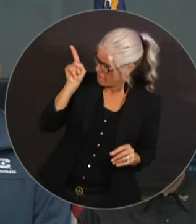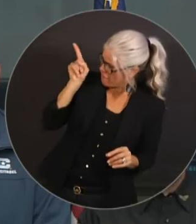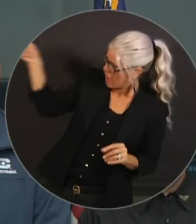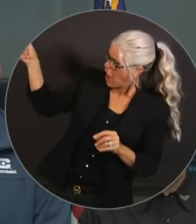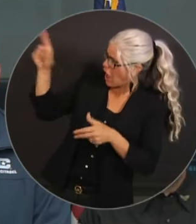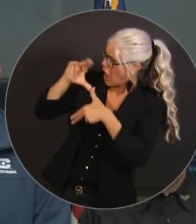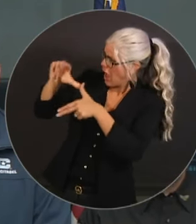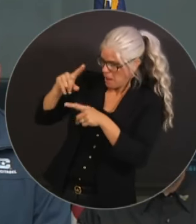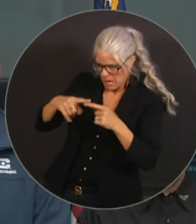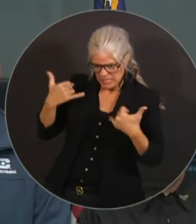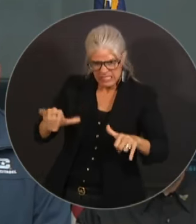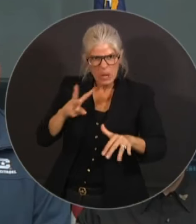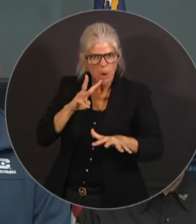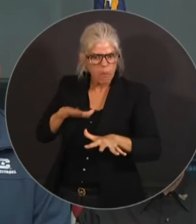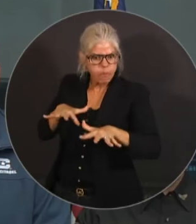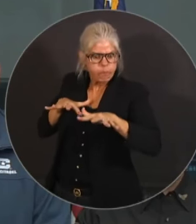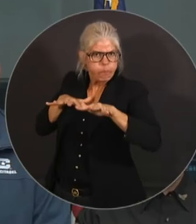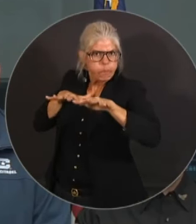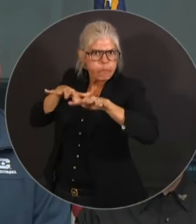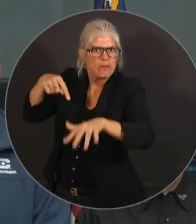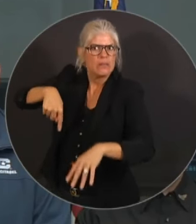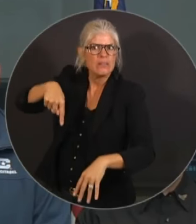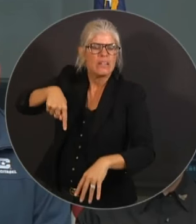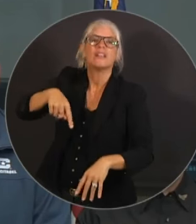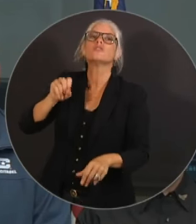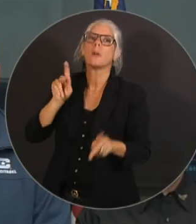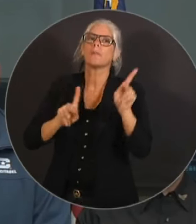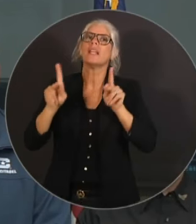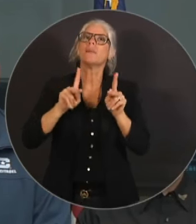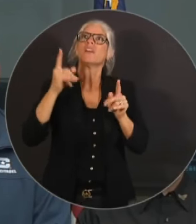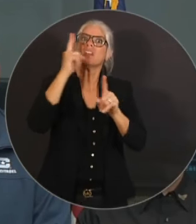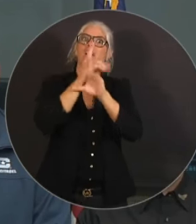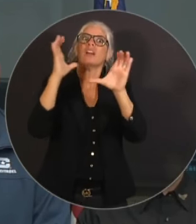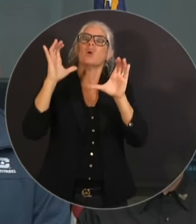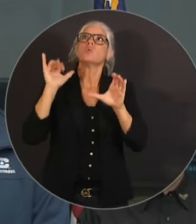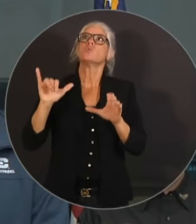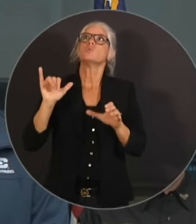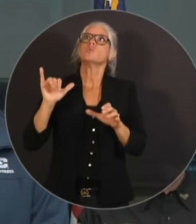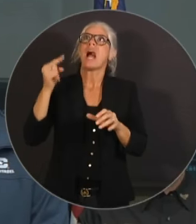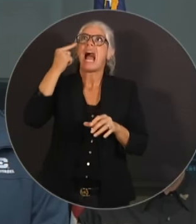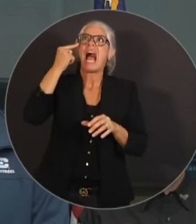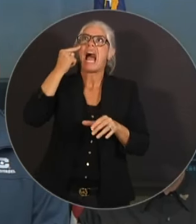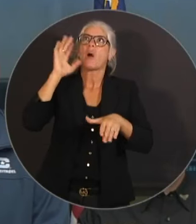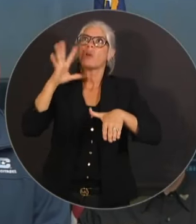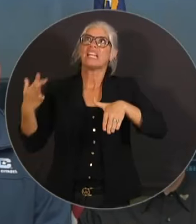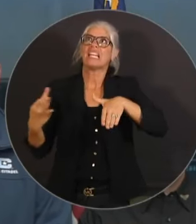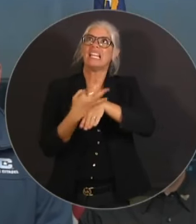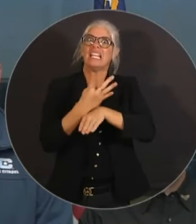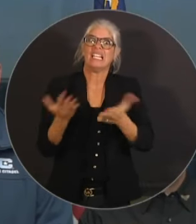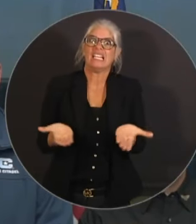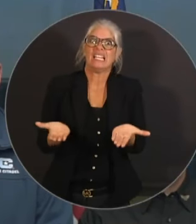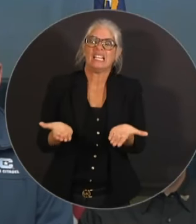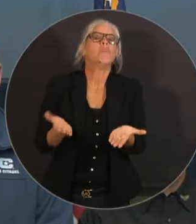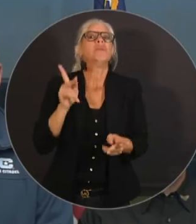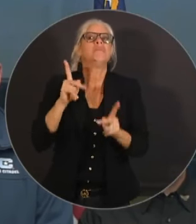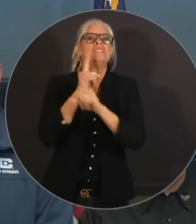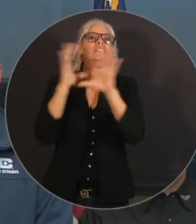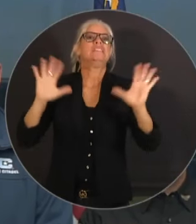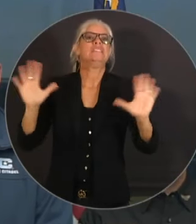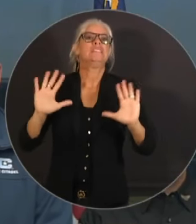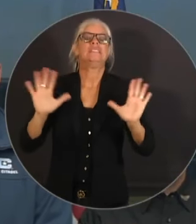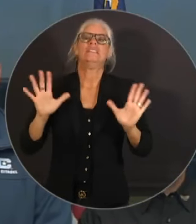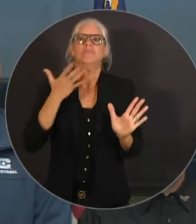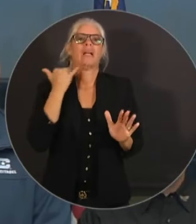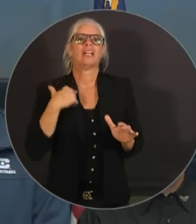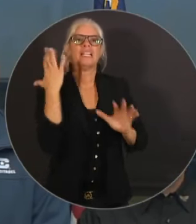storm surge, then what about a storm that goes directly in? And then I also think you have people who have kind of seen this,